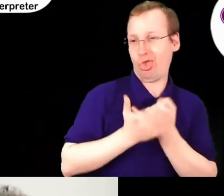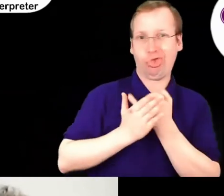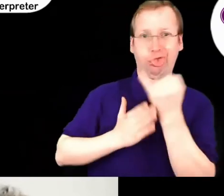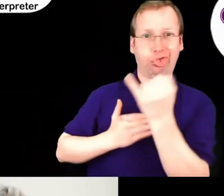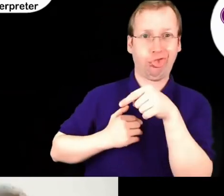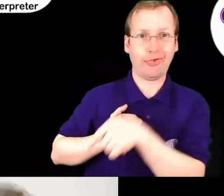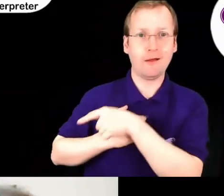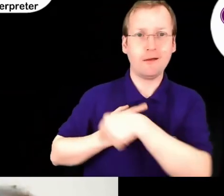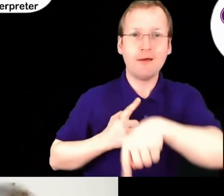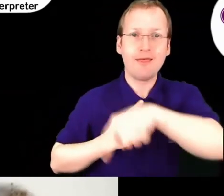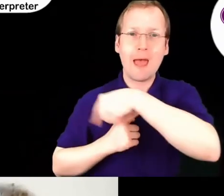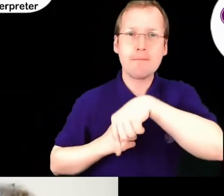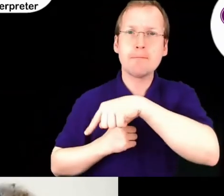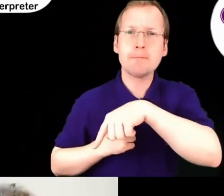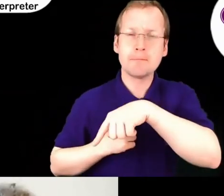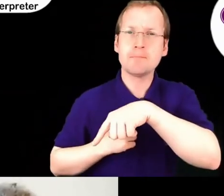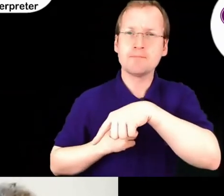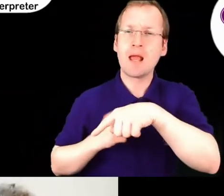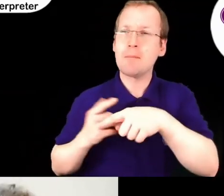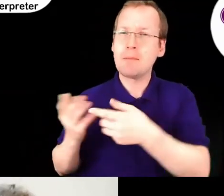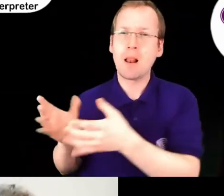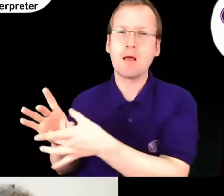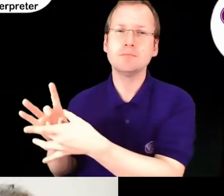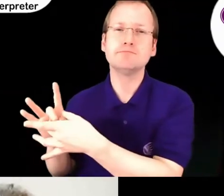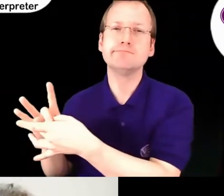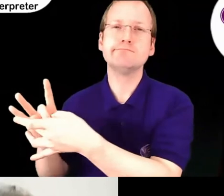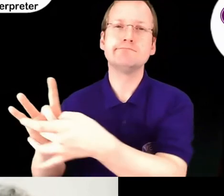and as he gathers people around a table.